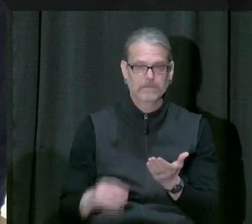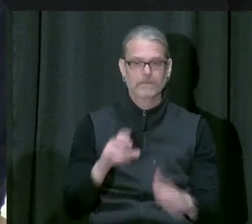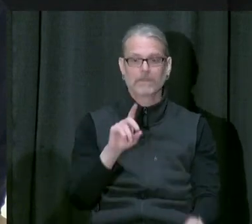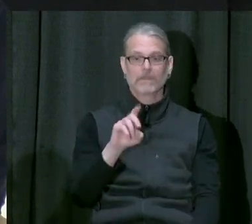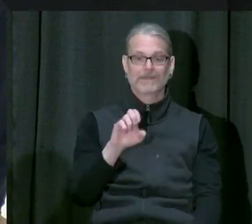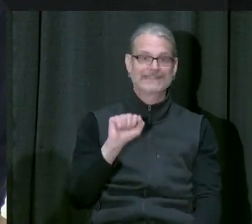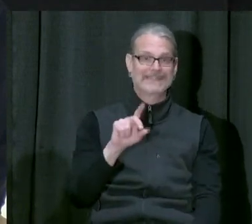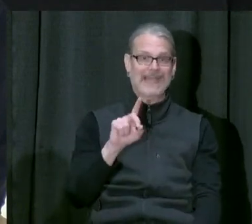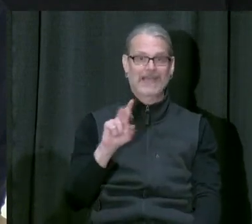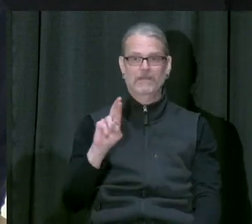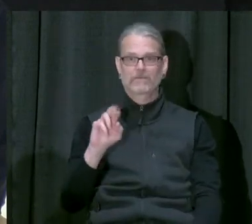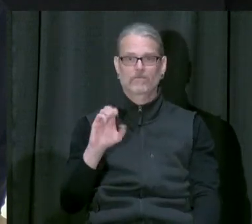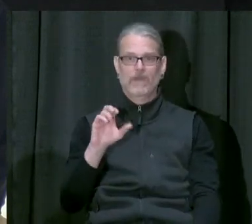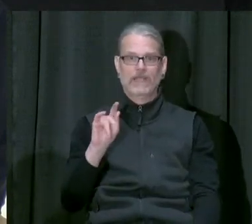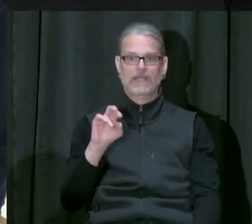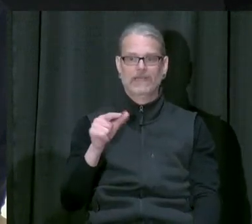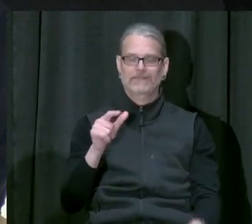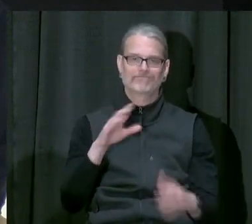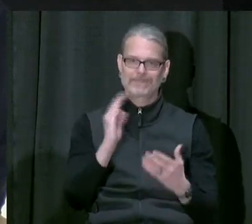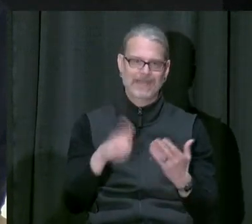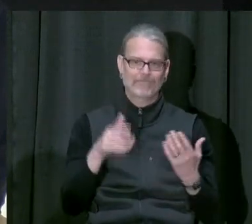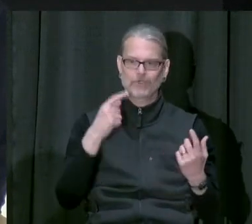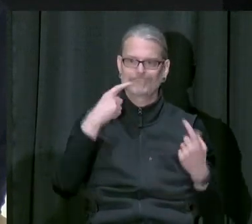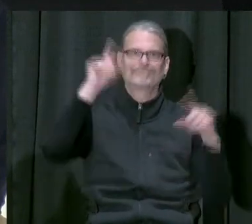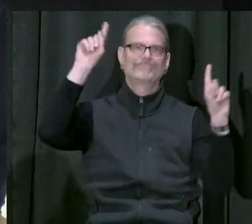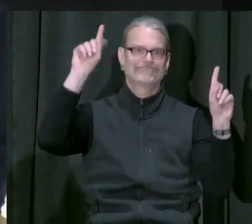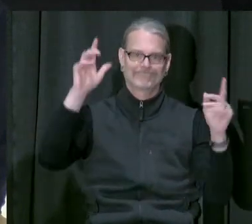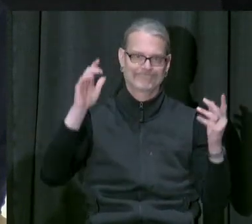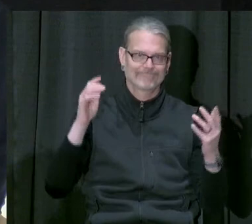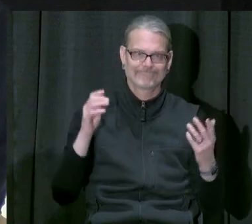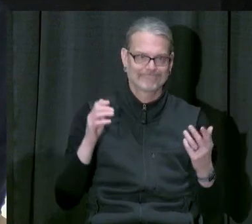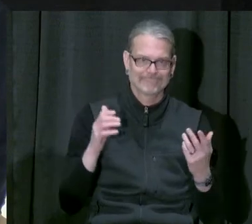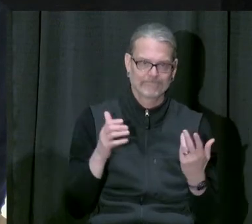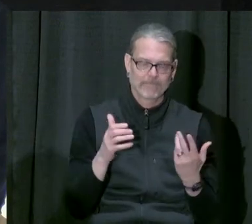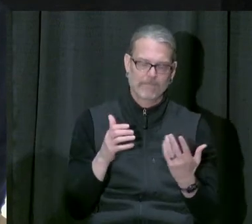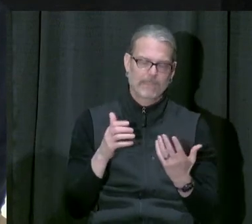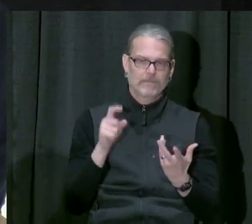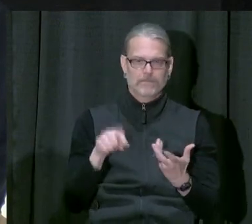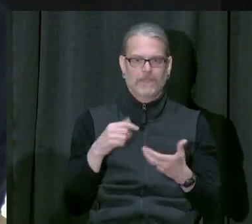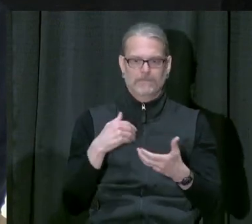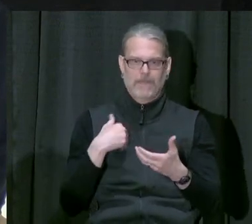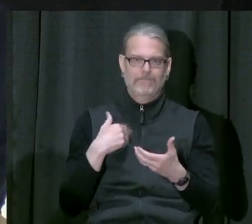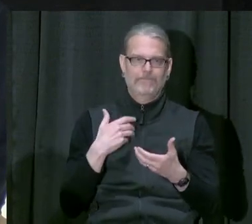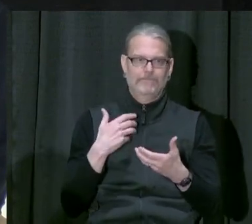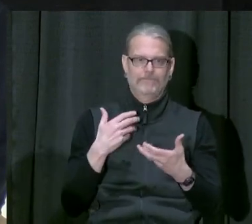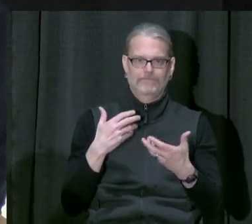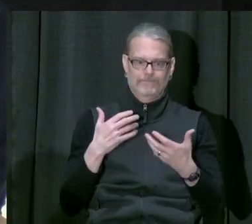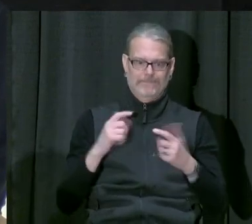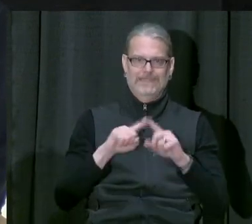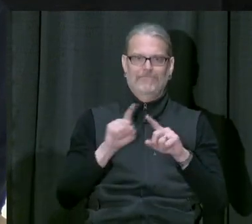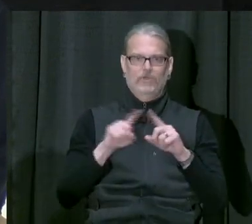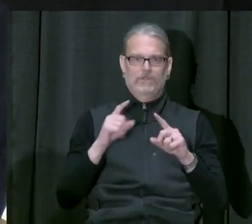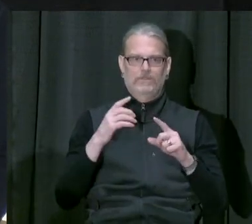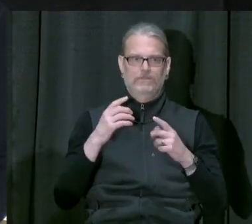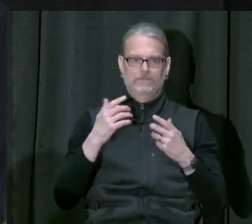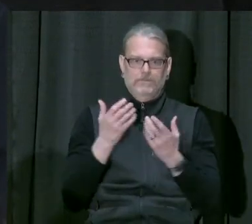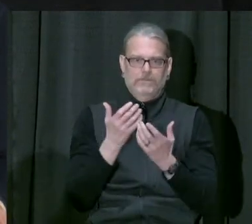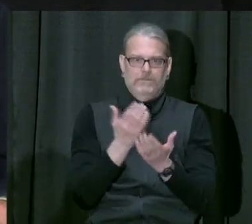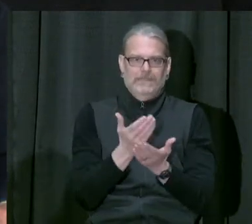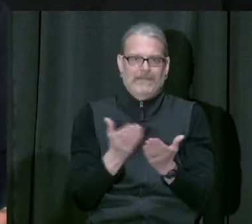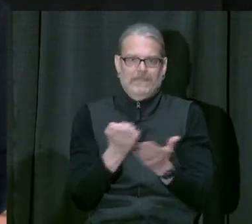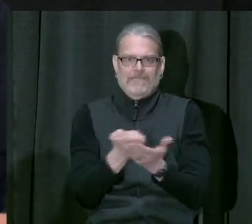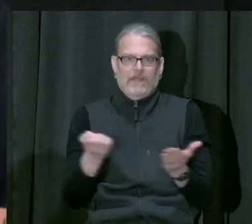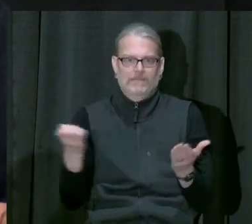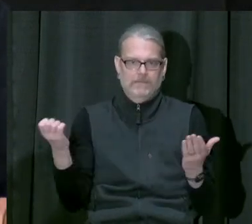never got to the point where it wasn't so cumbersome, where you had to have a whole load of devices on your body in order to get it